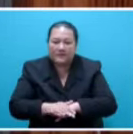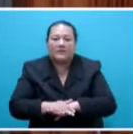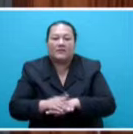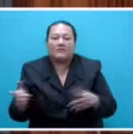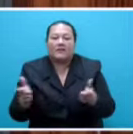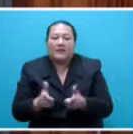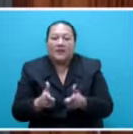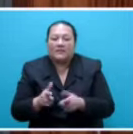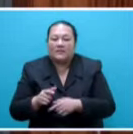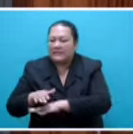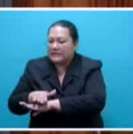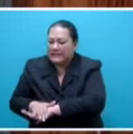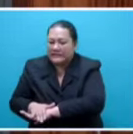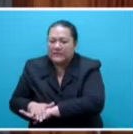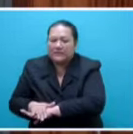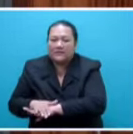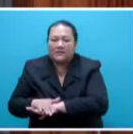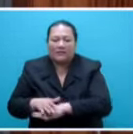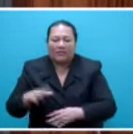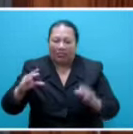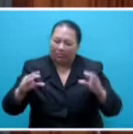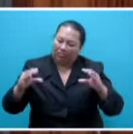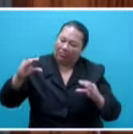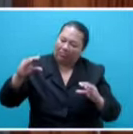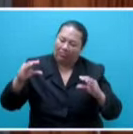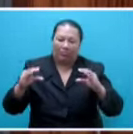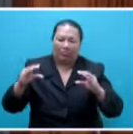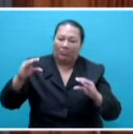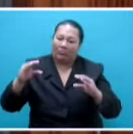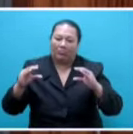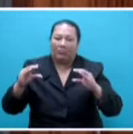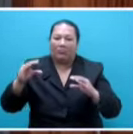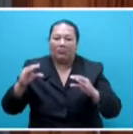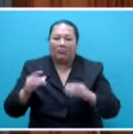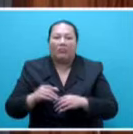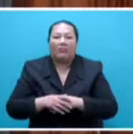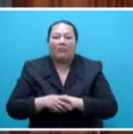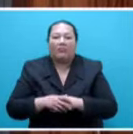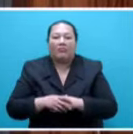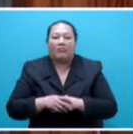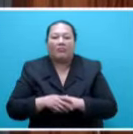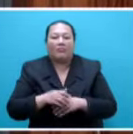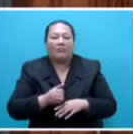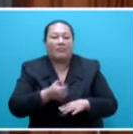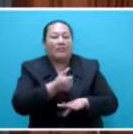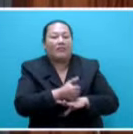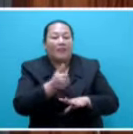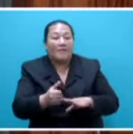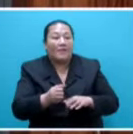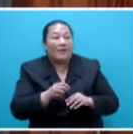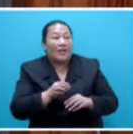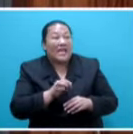being justified, Honourable Speaker. I ask the government, if they so wish to get help from